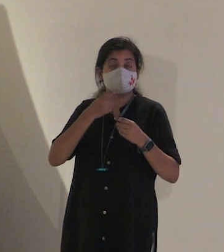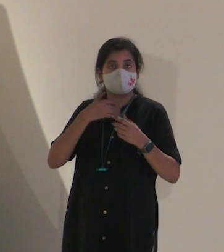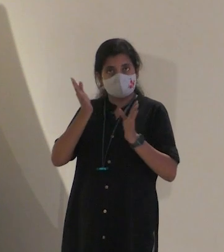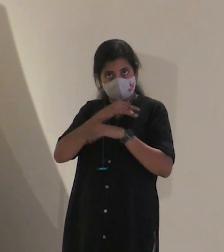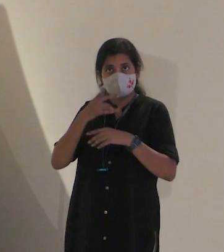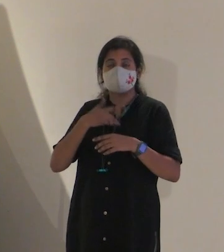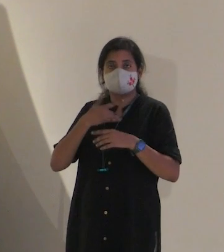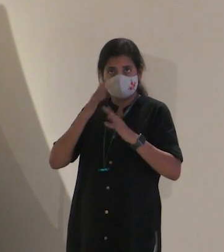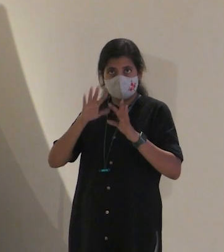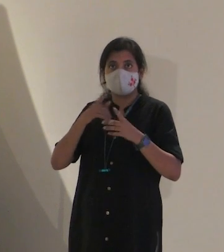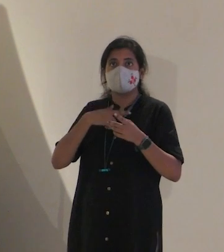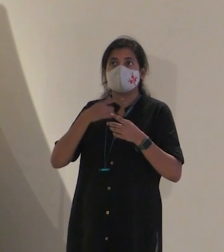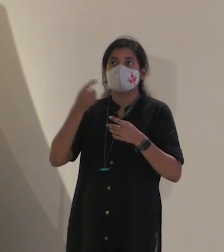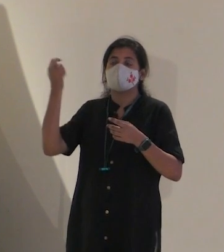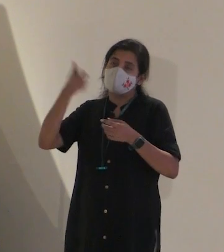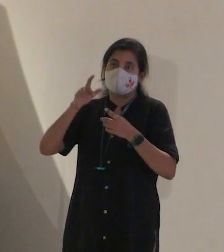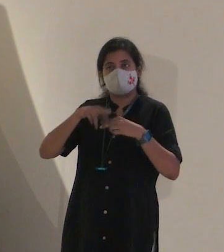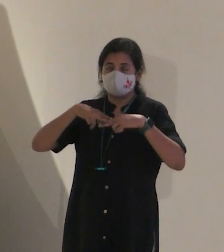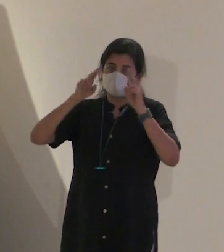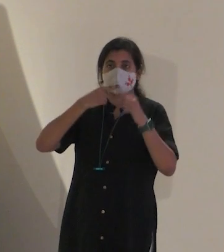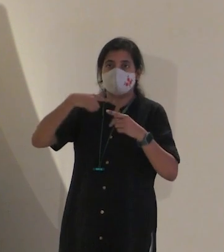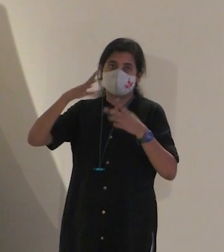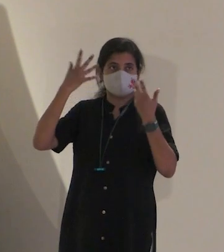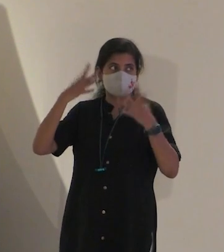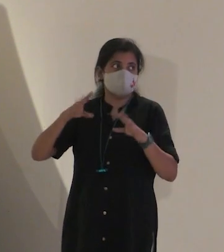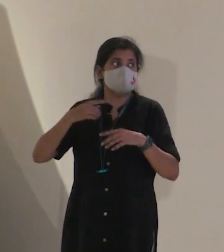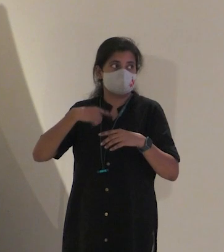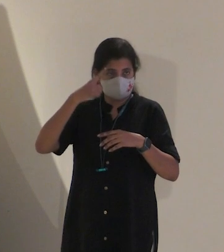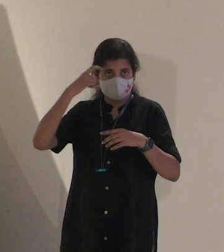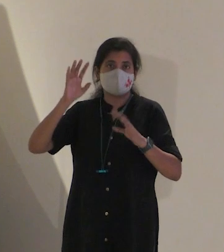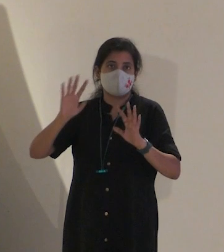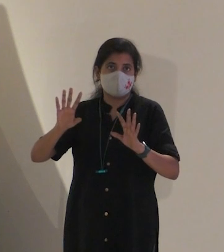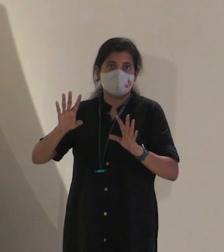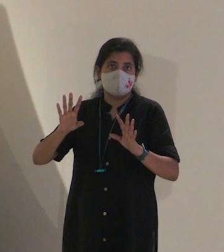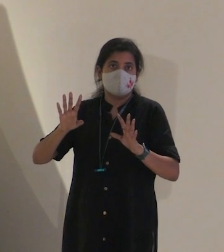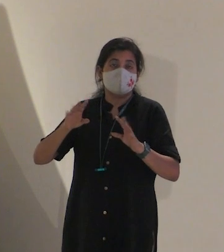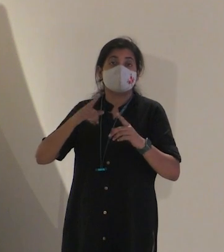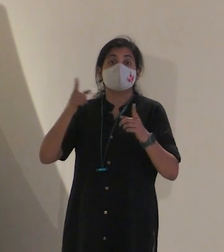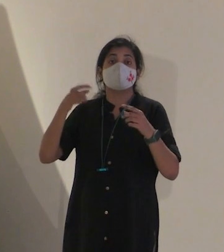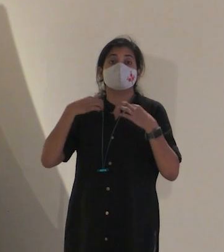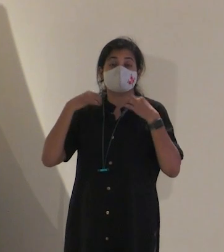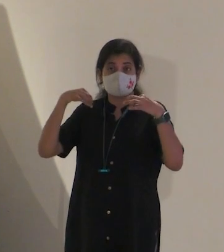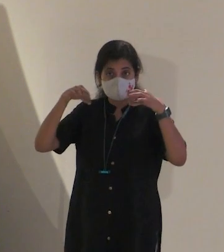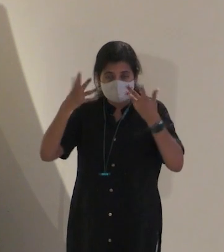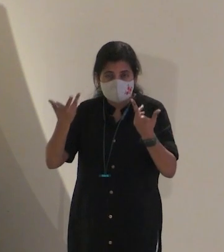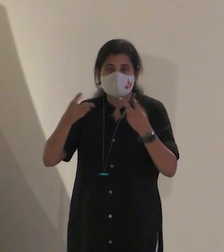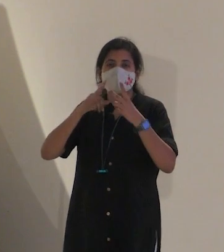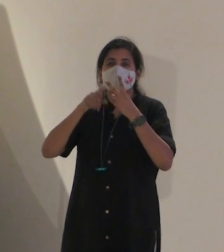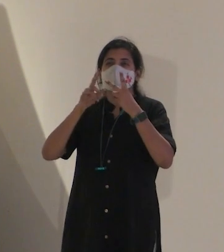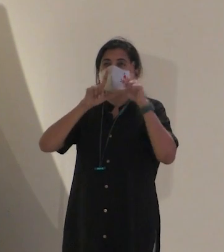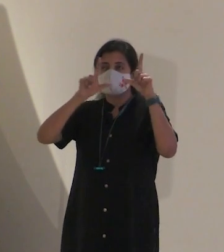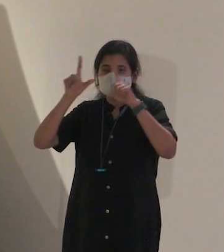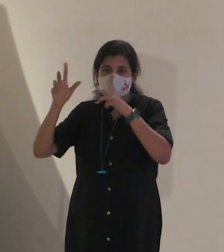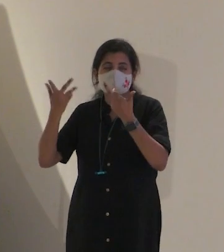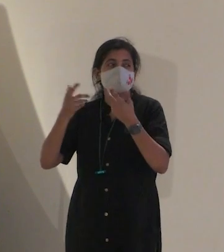sanctioned. We had a dream because I was seeing the textiles deteriorating, the collection deteriorating, and I